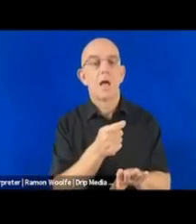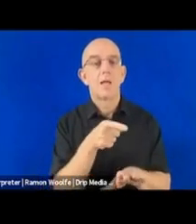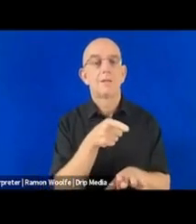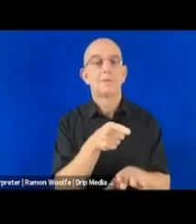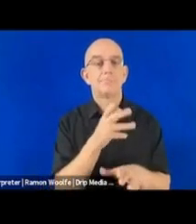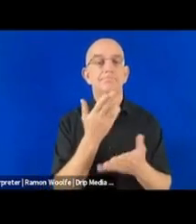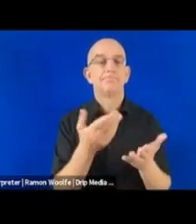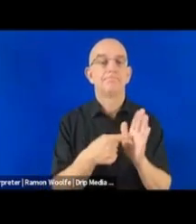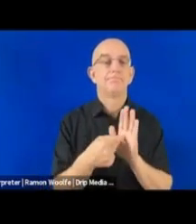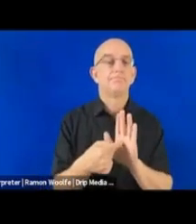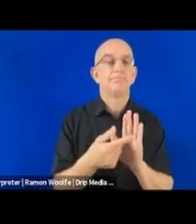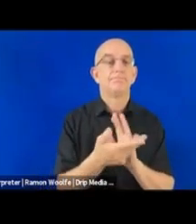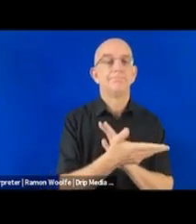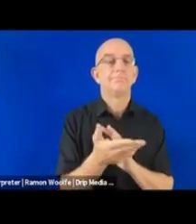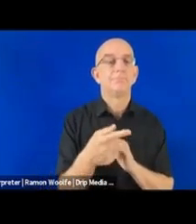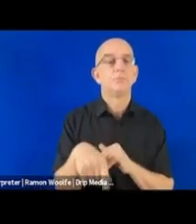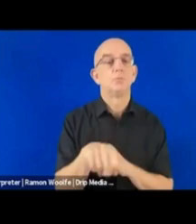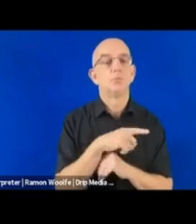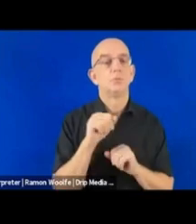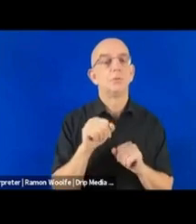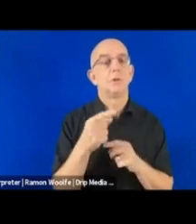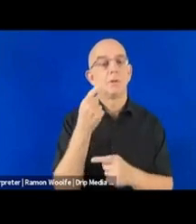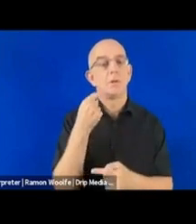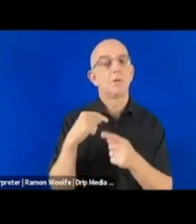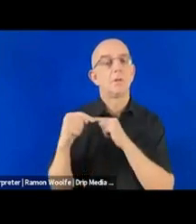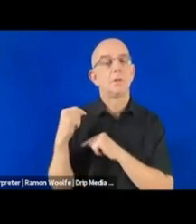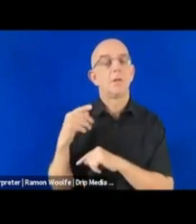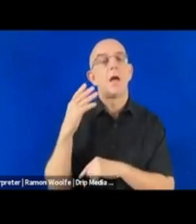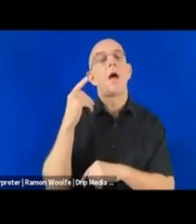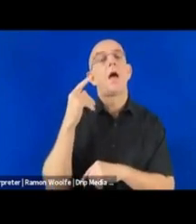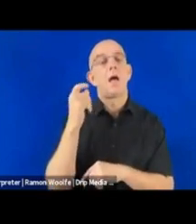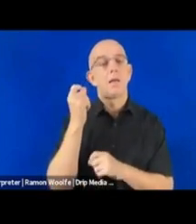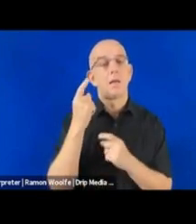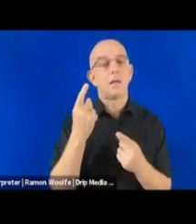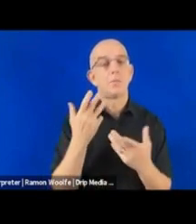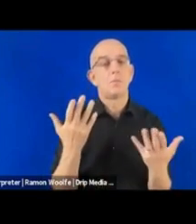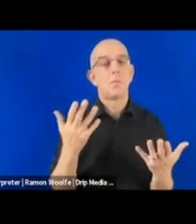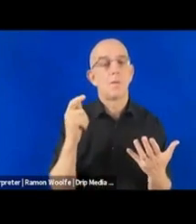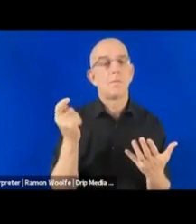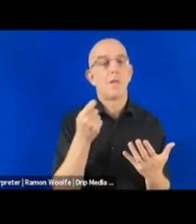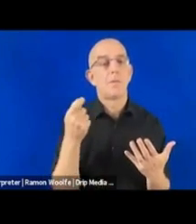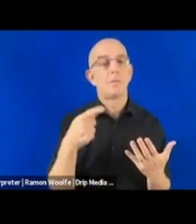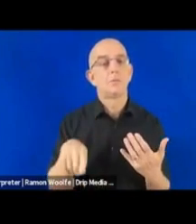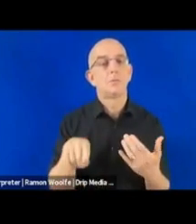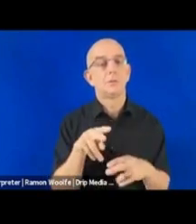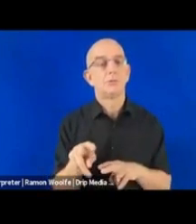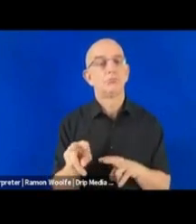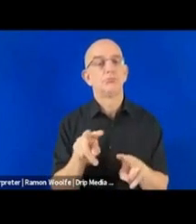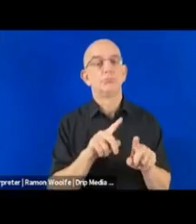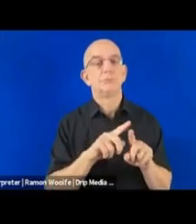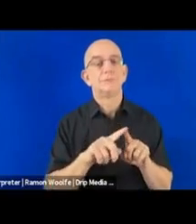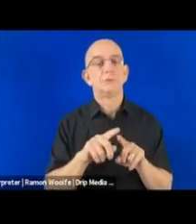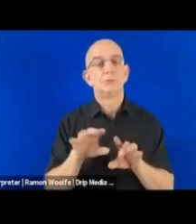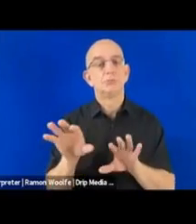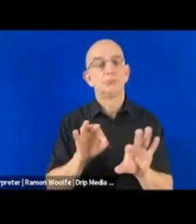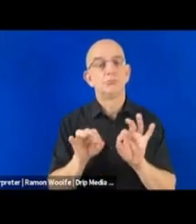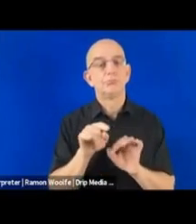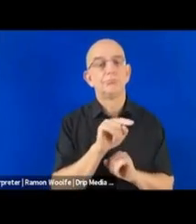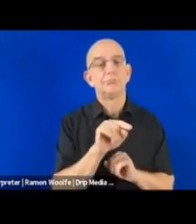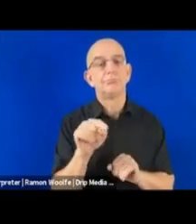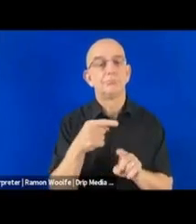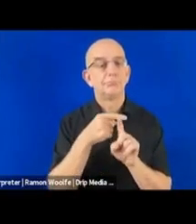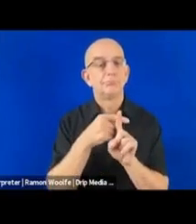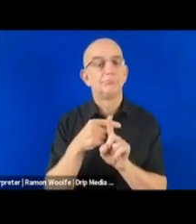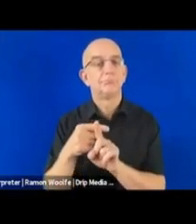perspective of it being selection and identification. So that has been incorporated in the certificate program that is being